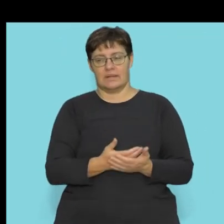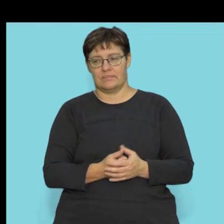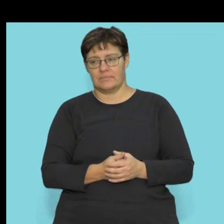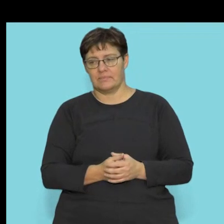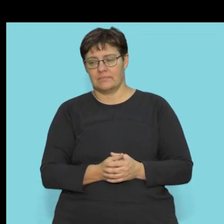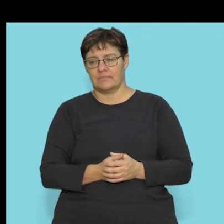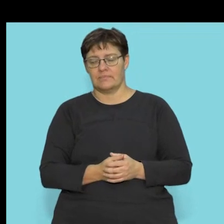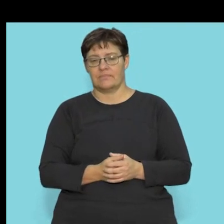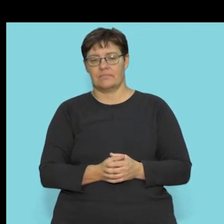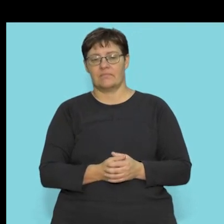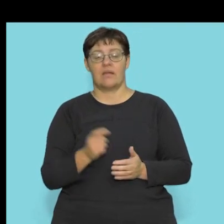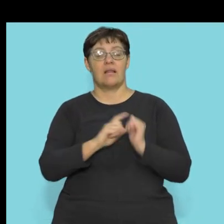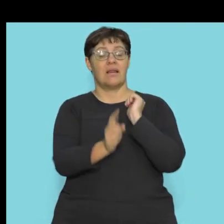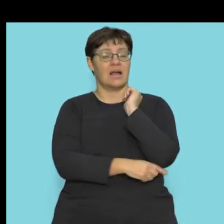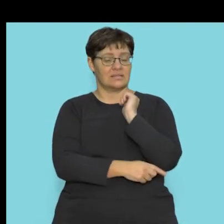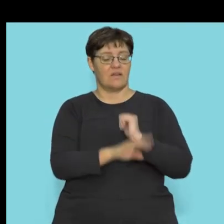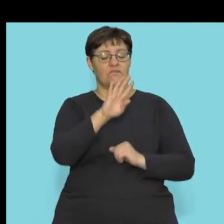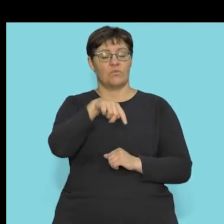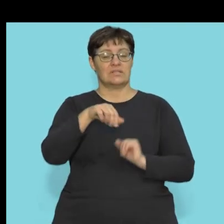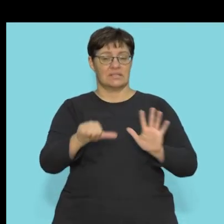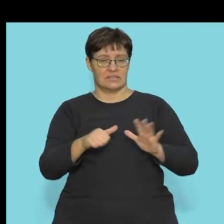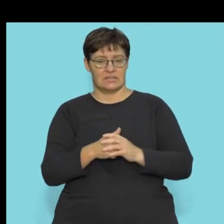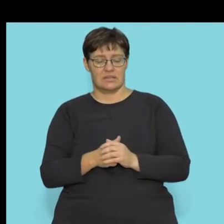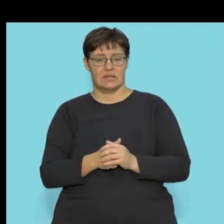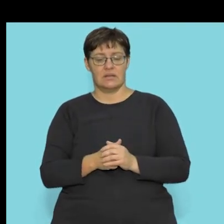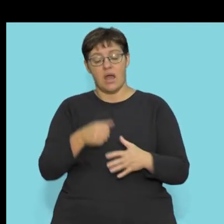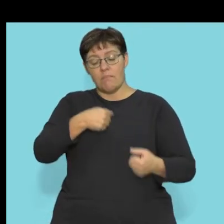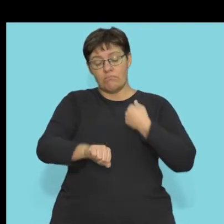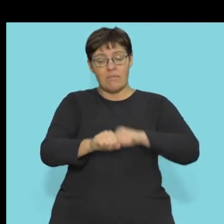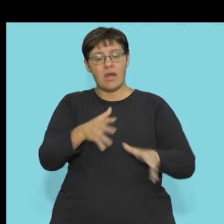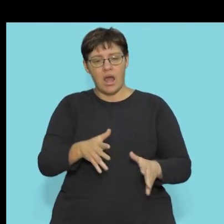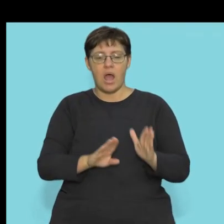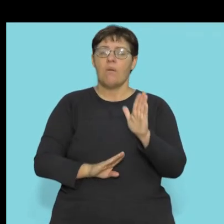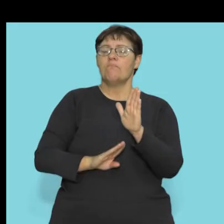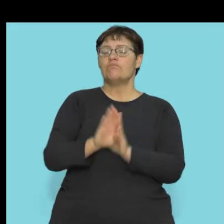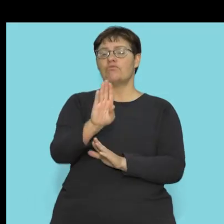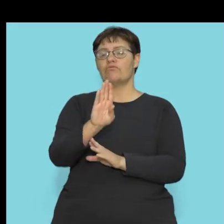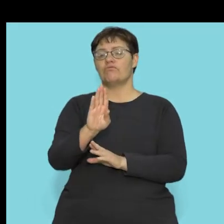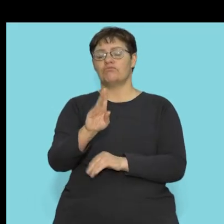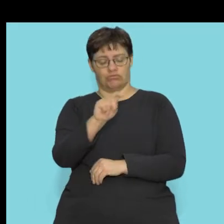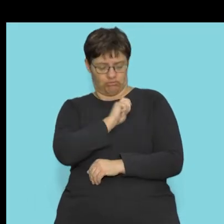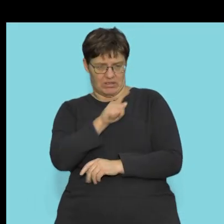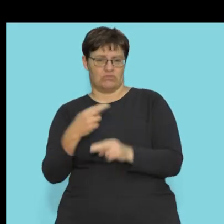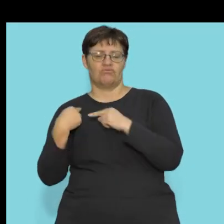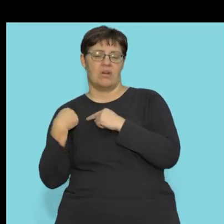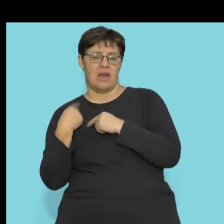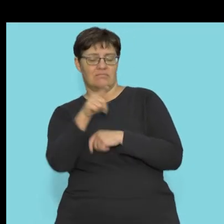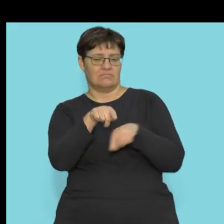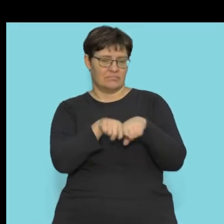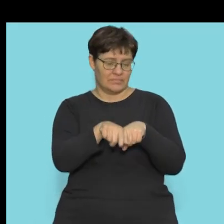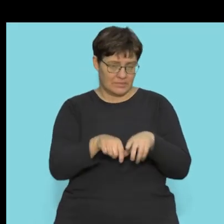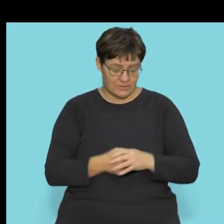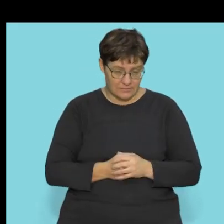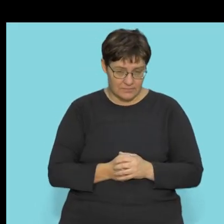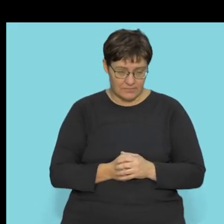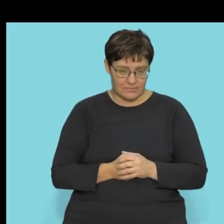rise. Okay, and finally, how can the bread maker improve the reliability